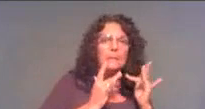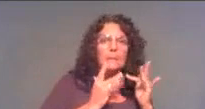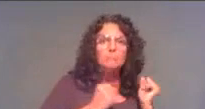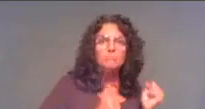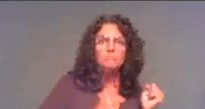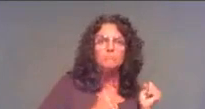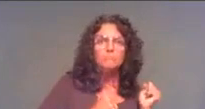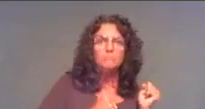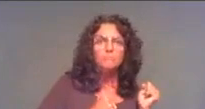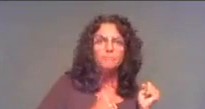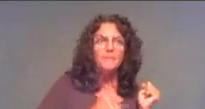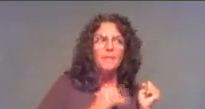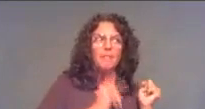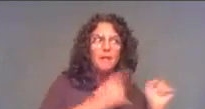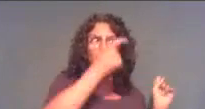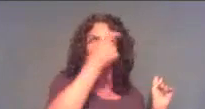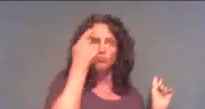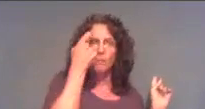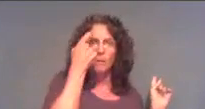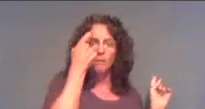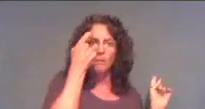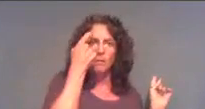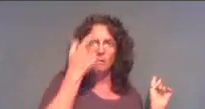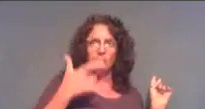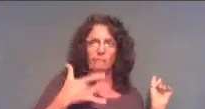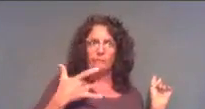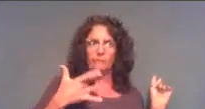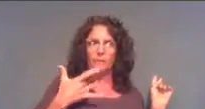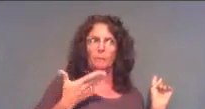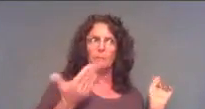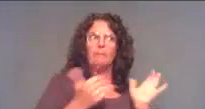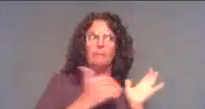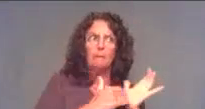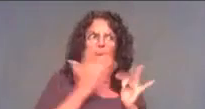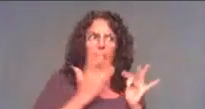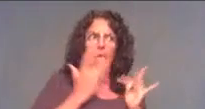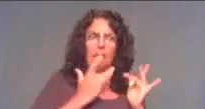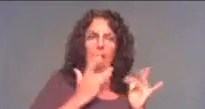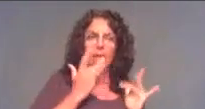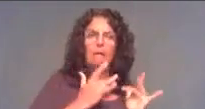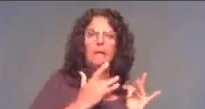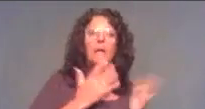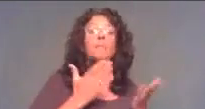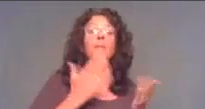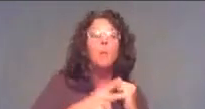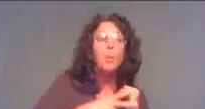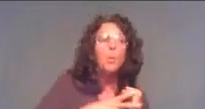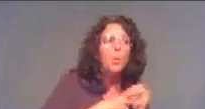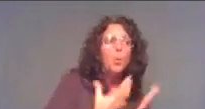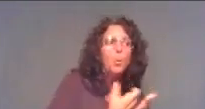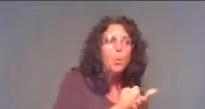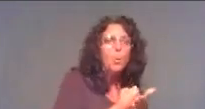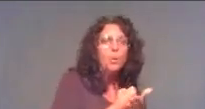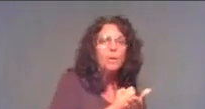they kind of carry over that trauma and feel as if things might become scarce again. So they might hoard and collect items that they don't